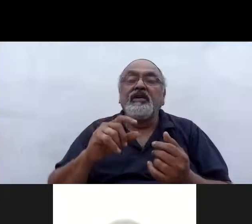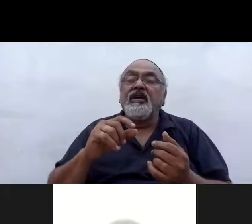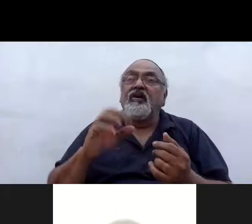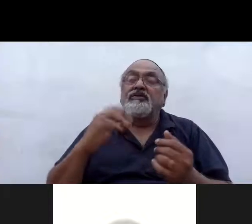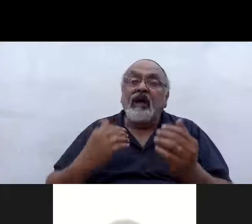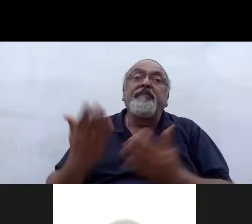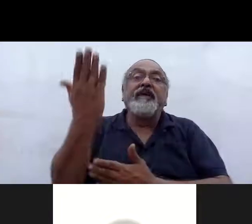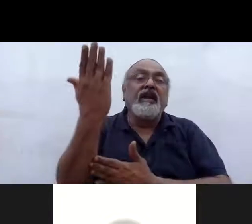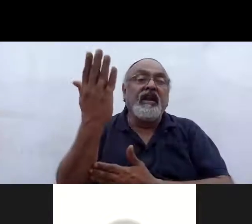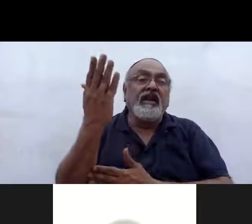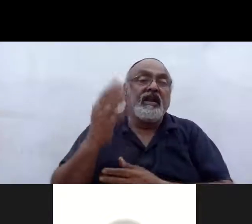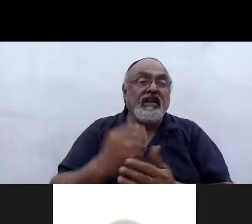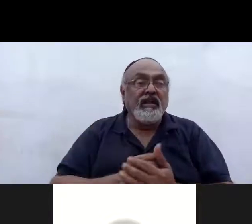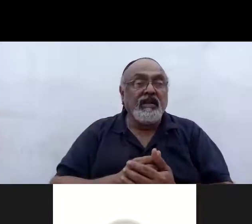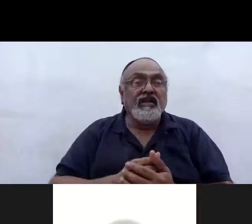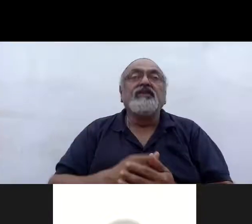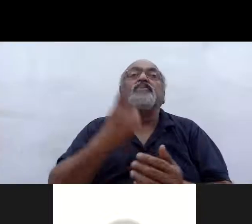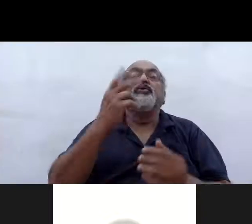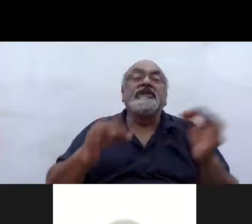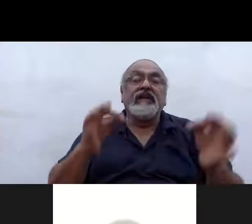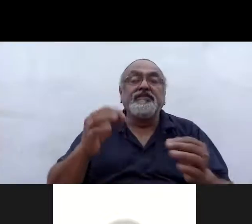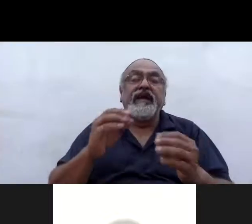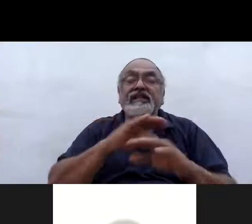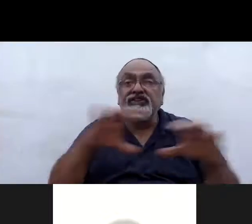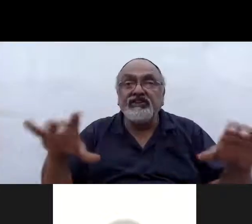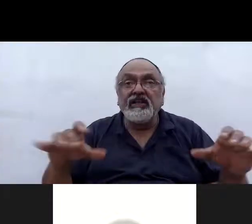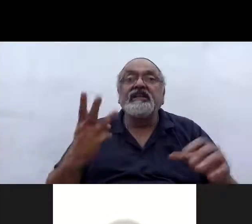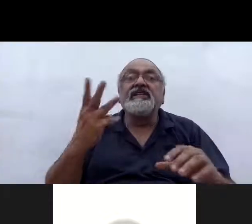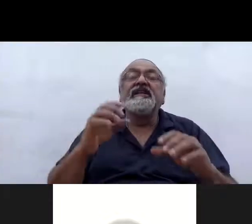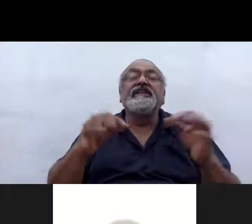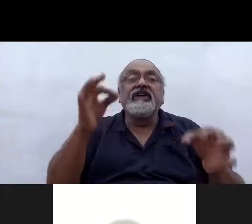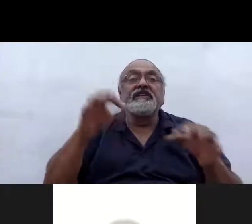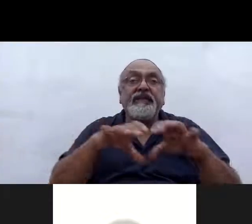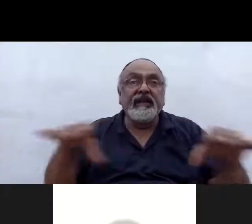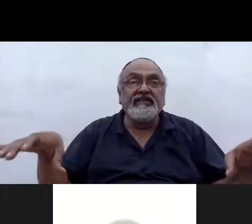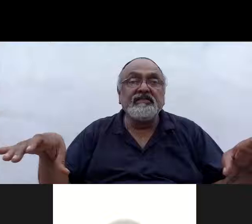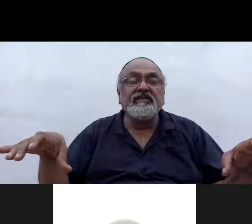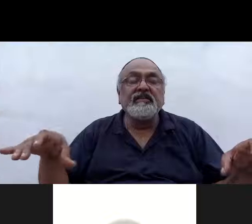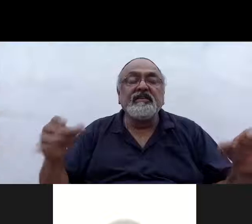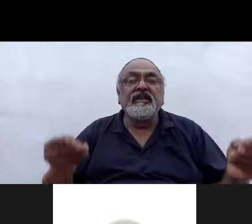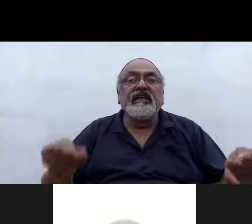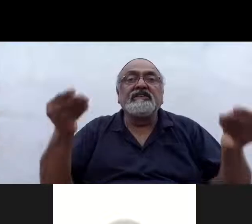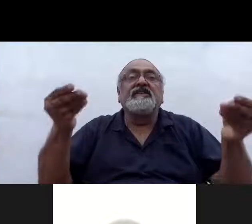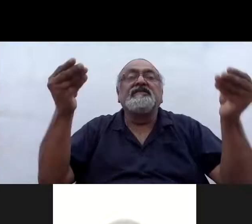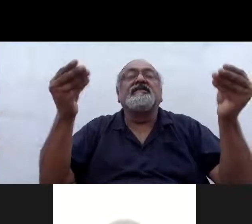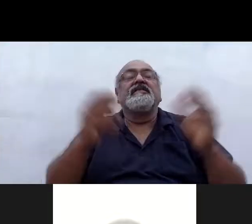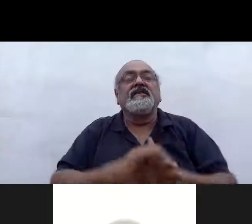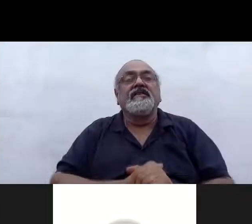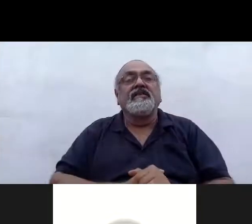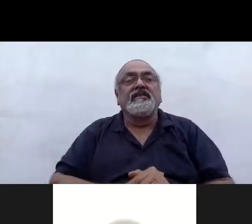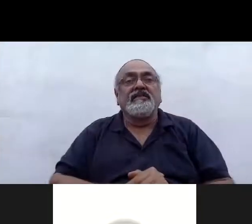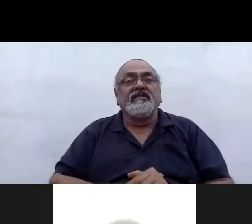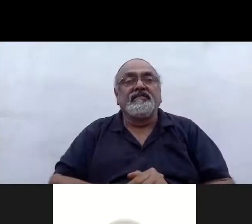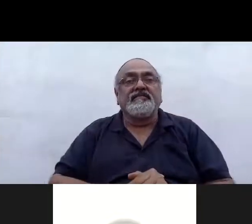a possibility of 2 judges bench, 3 judges bench, and so on and so forth. The number of judges who, if the number of judges increase, depending on